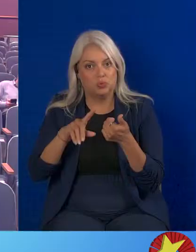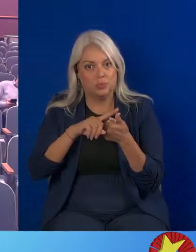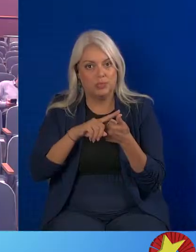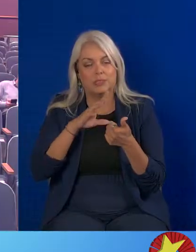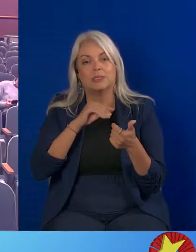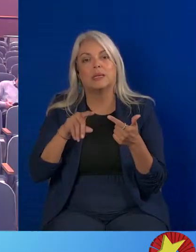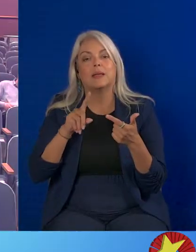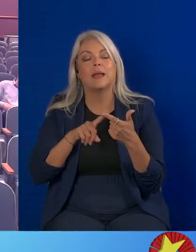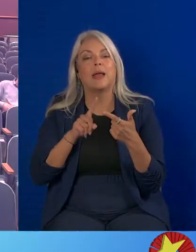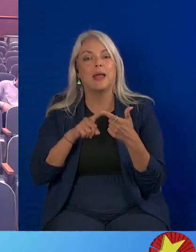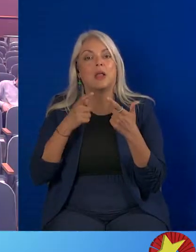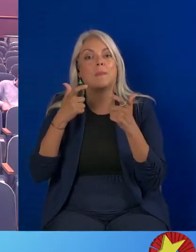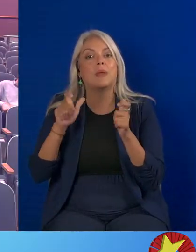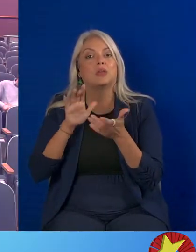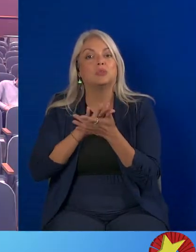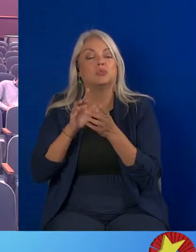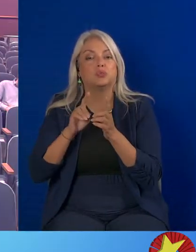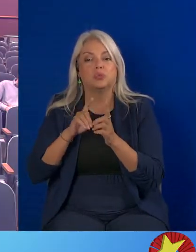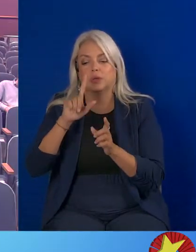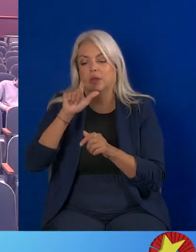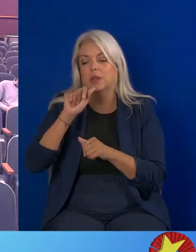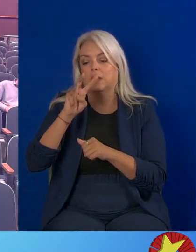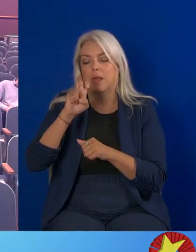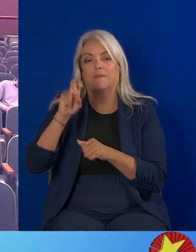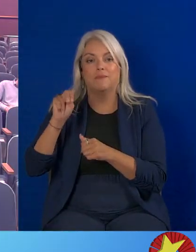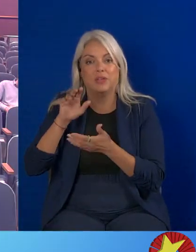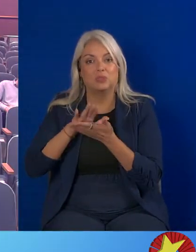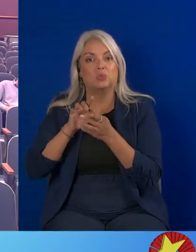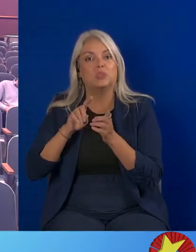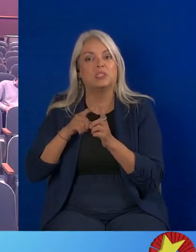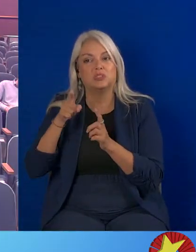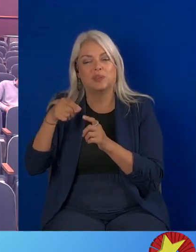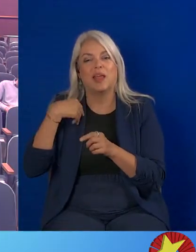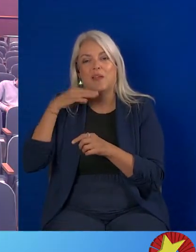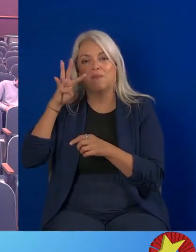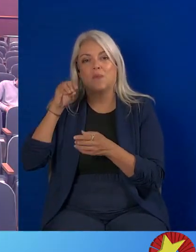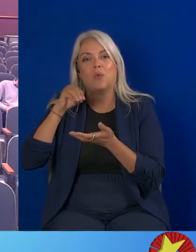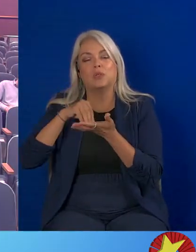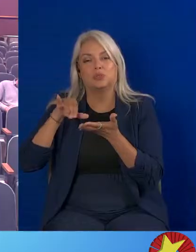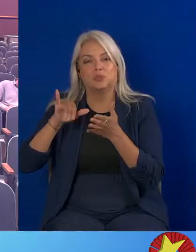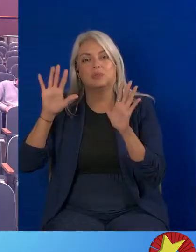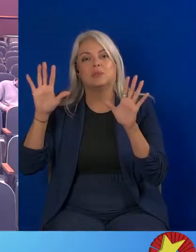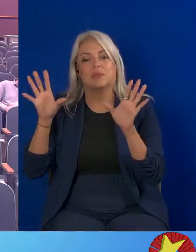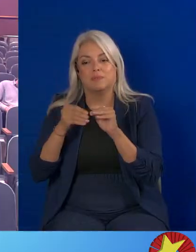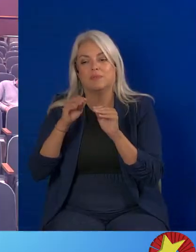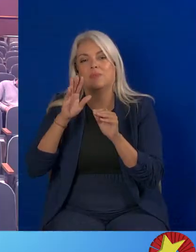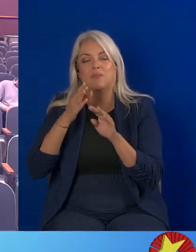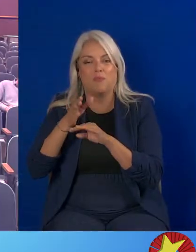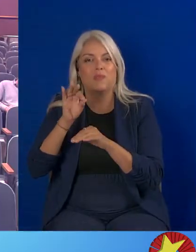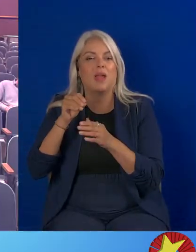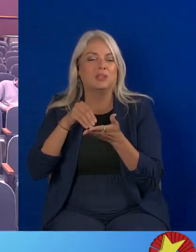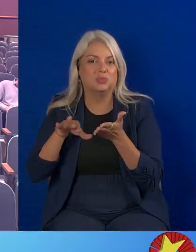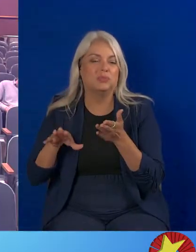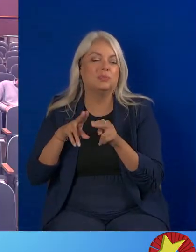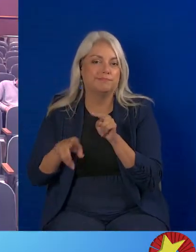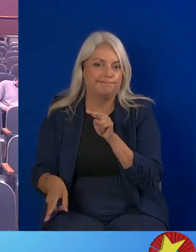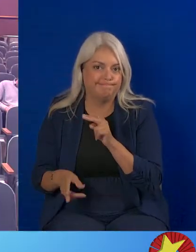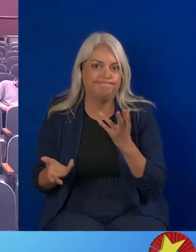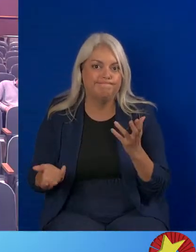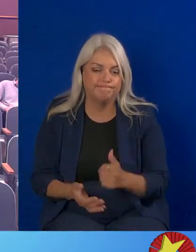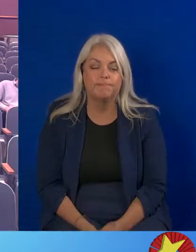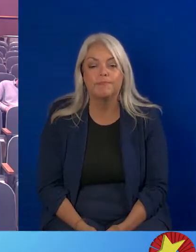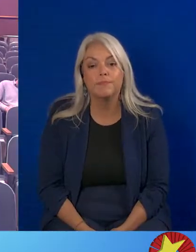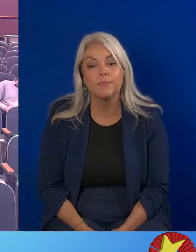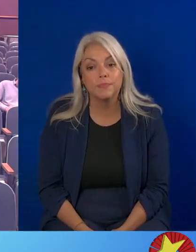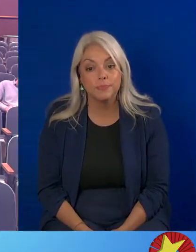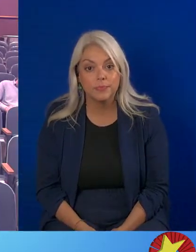loss of a large school district, Levine, which accounted for 40 students. So that is some of the decrease. As of July